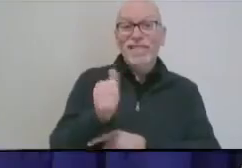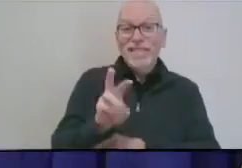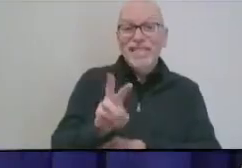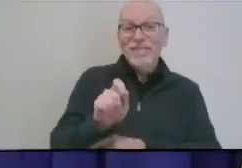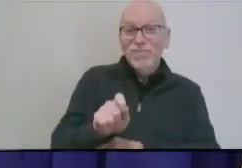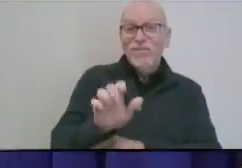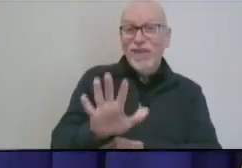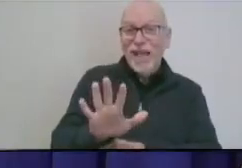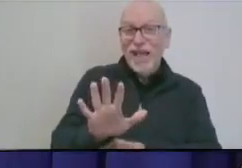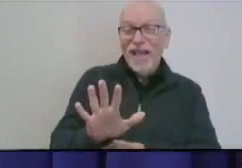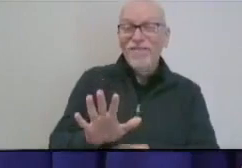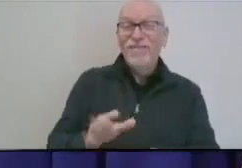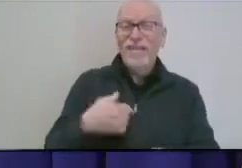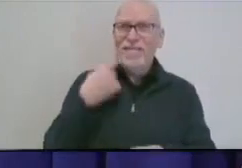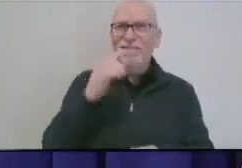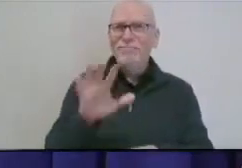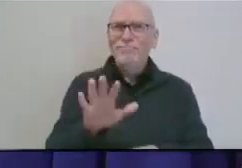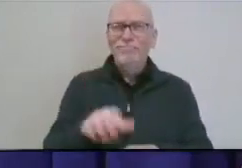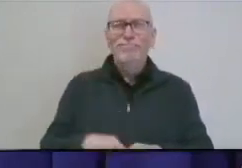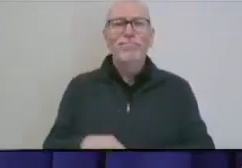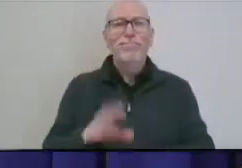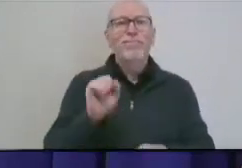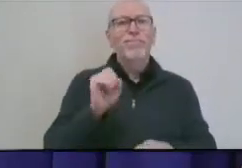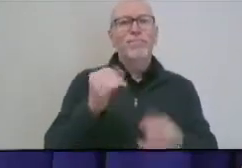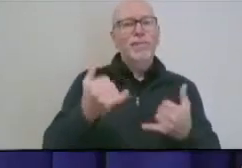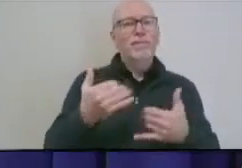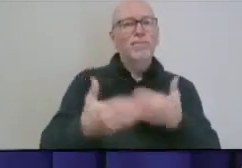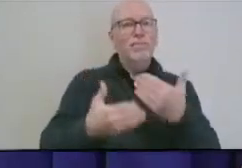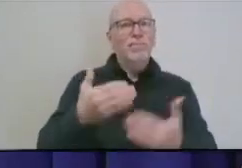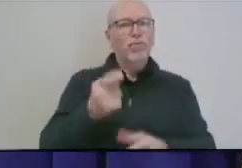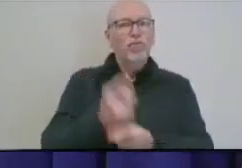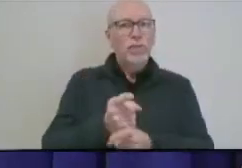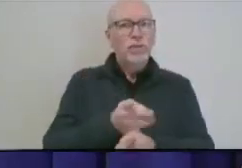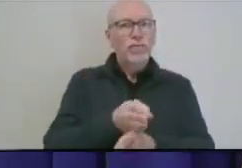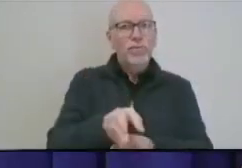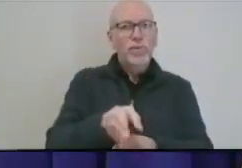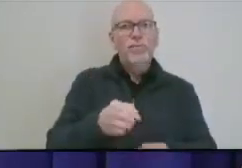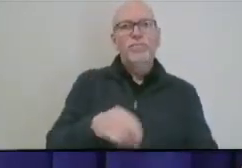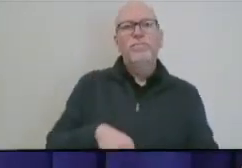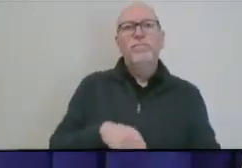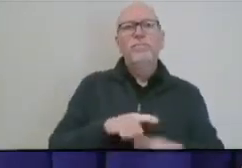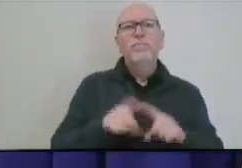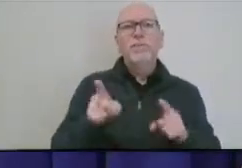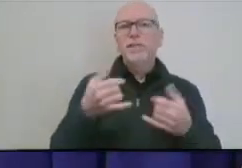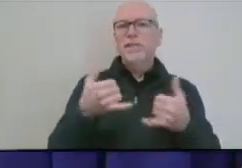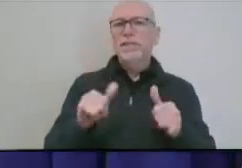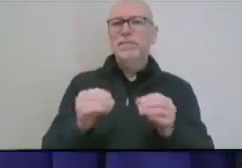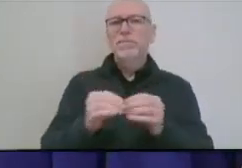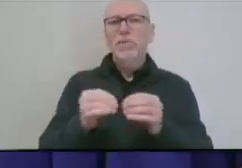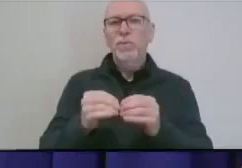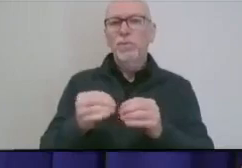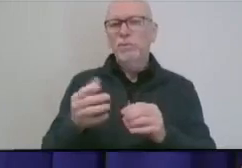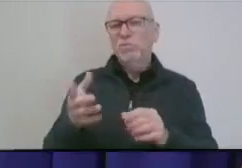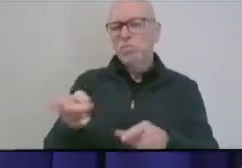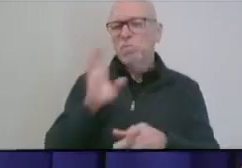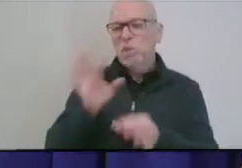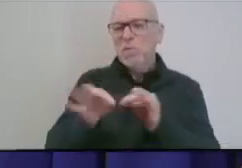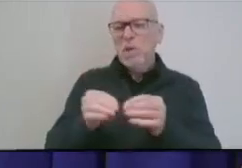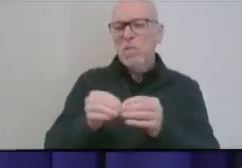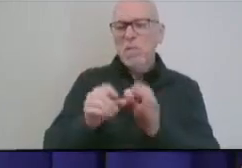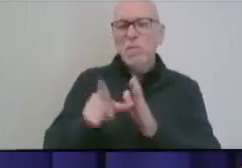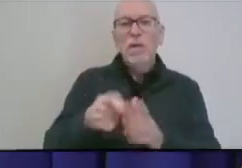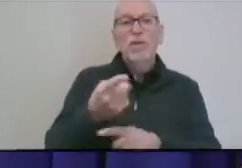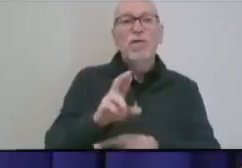16.5, I think it was. So moving in the right direction, but a lot more on that in a few minutes. Dr. Weaver is